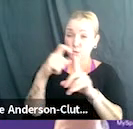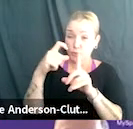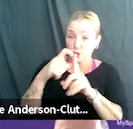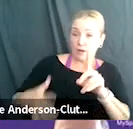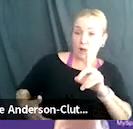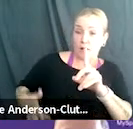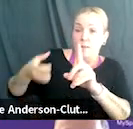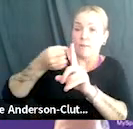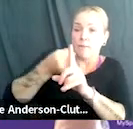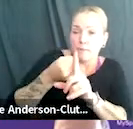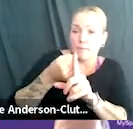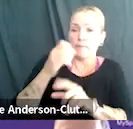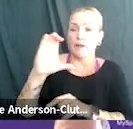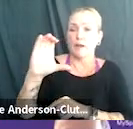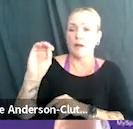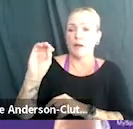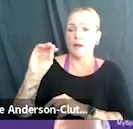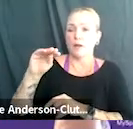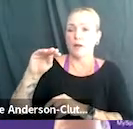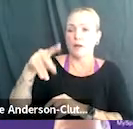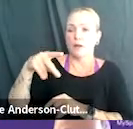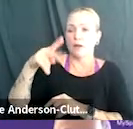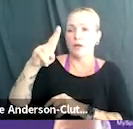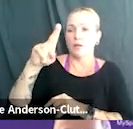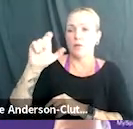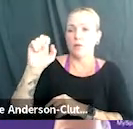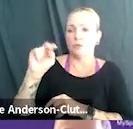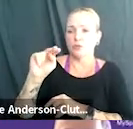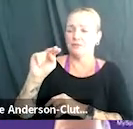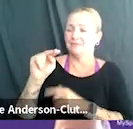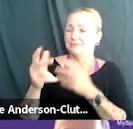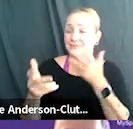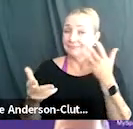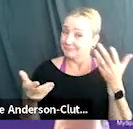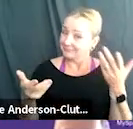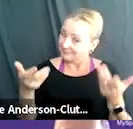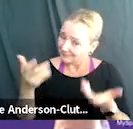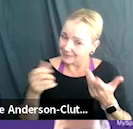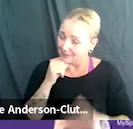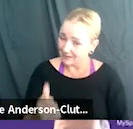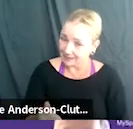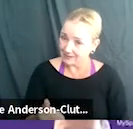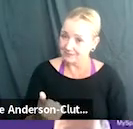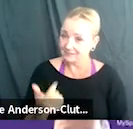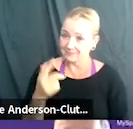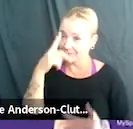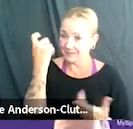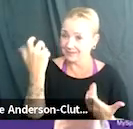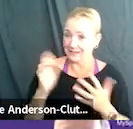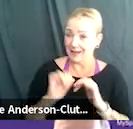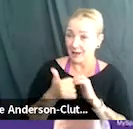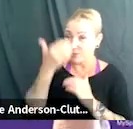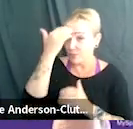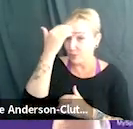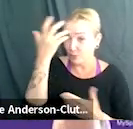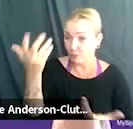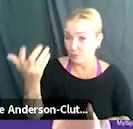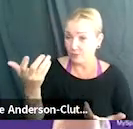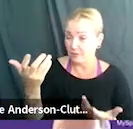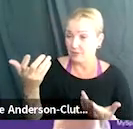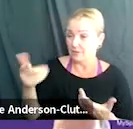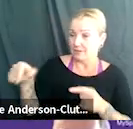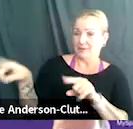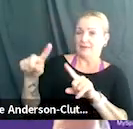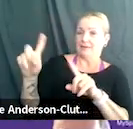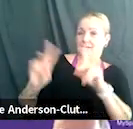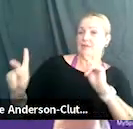abilities or people who have are minimally verbal or nonverbal, that they aren't necessarily able to describe why they're doing these things. And